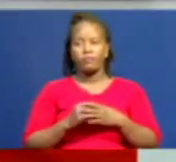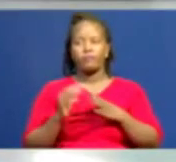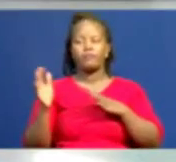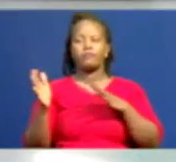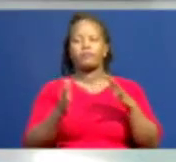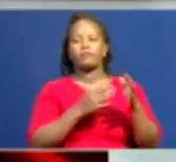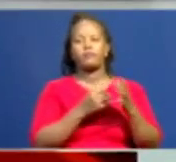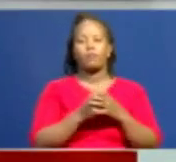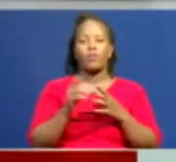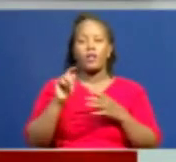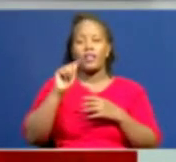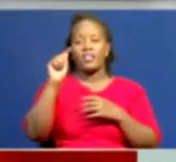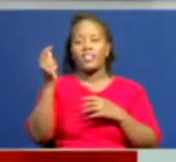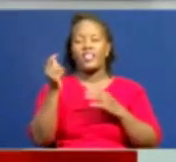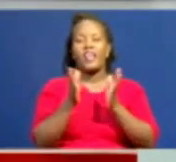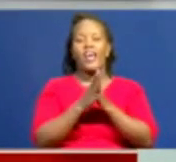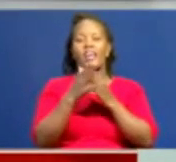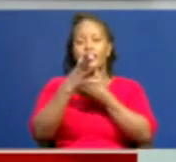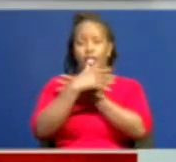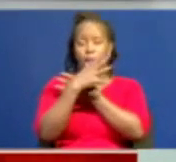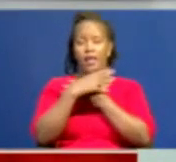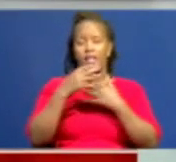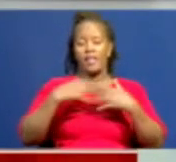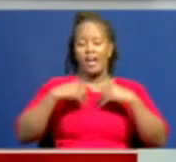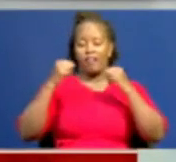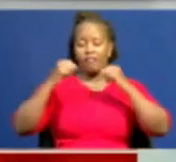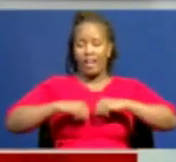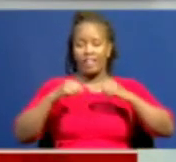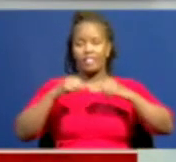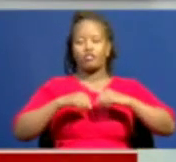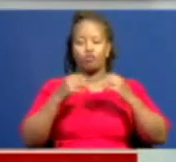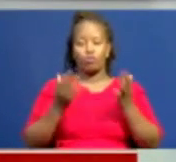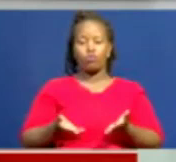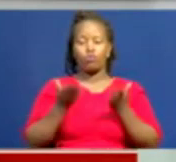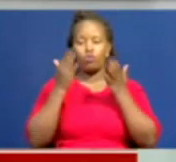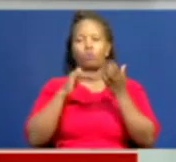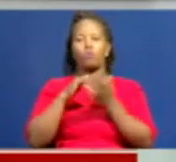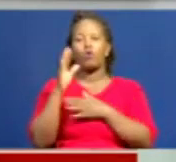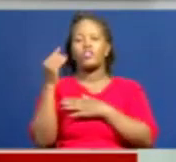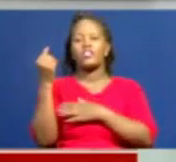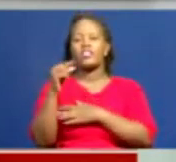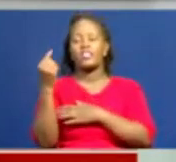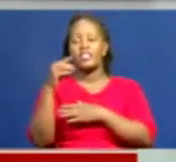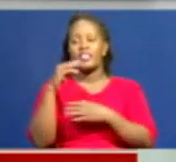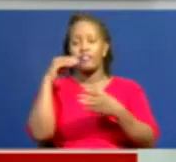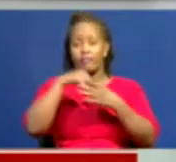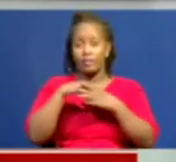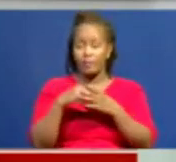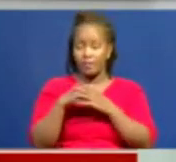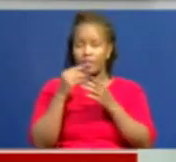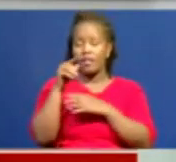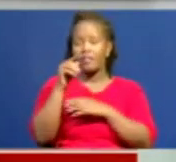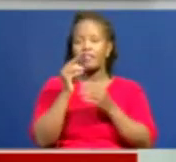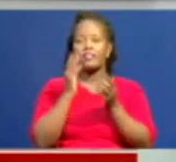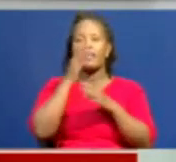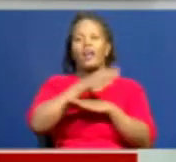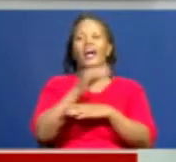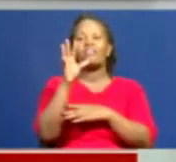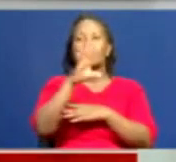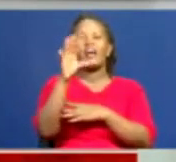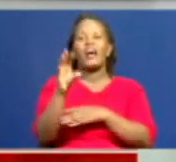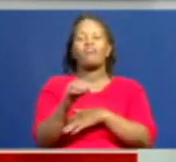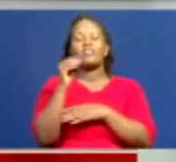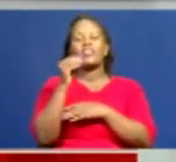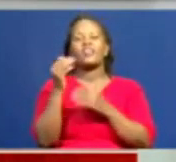Now, Kenya and Germany have agreed to enhance cooperation in green investments. This follows the outcomes of the African Climate Summit here